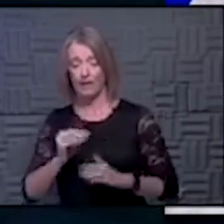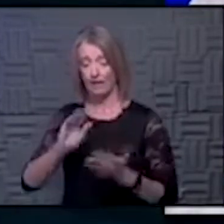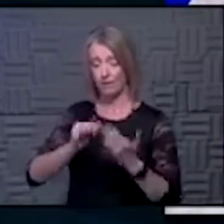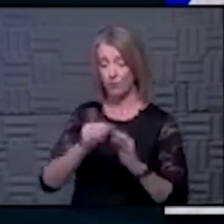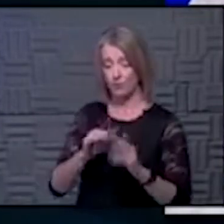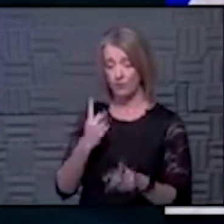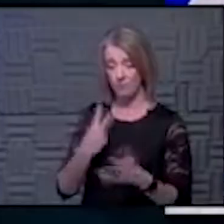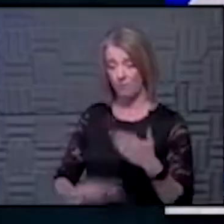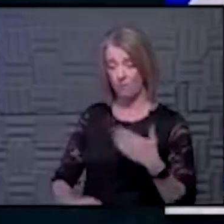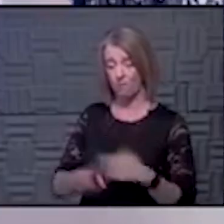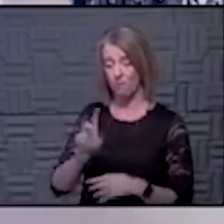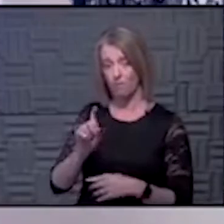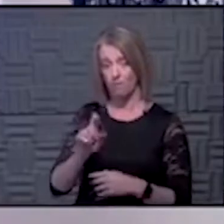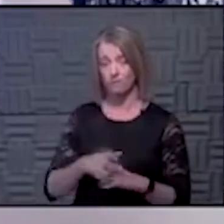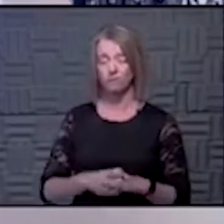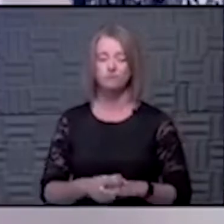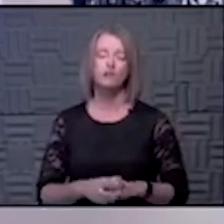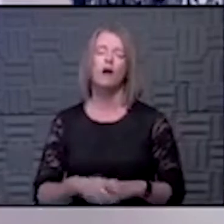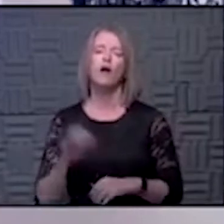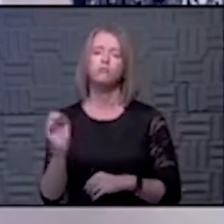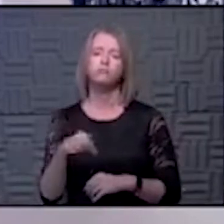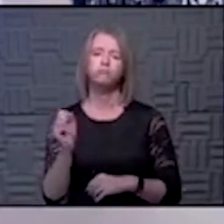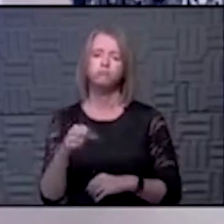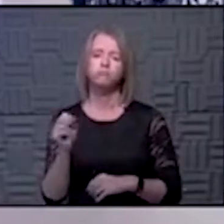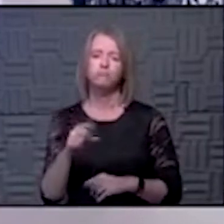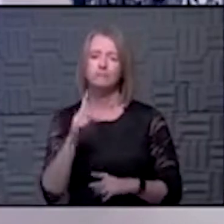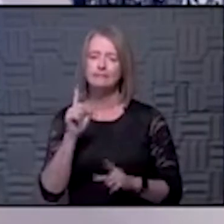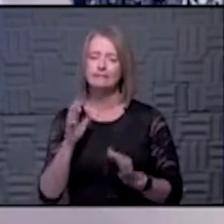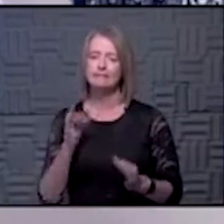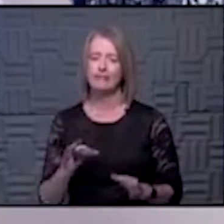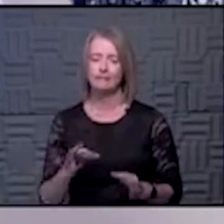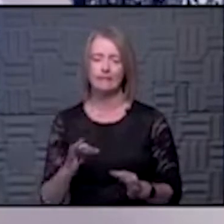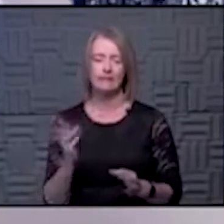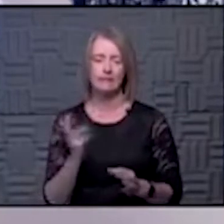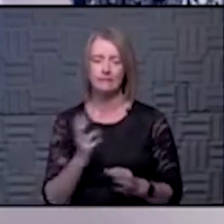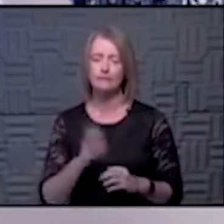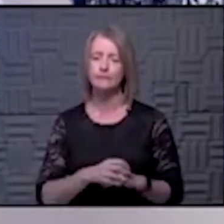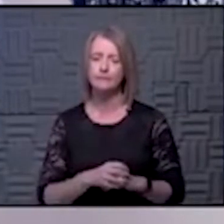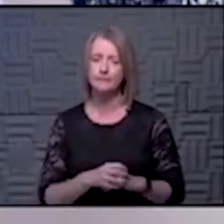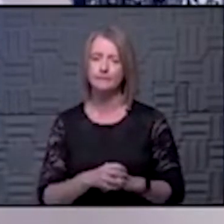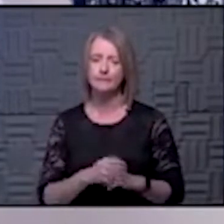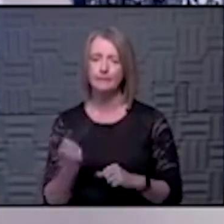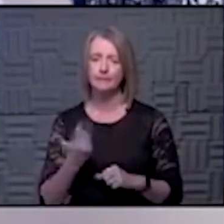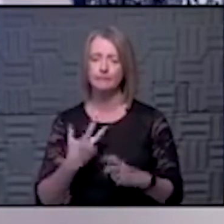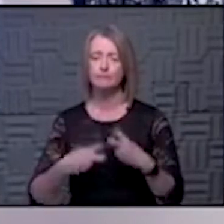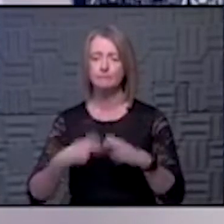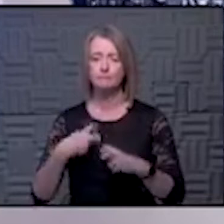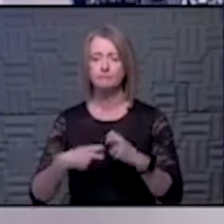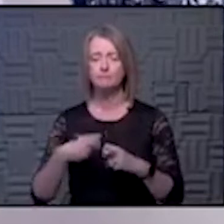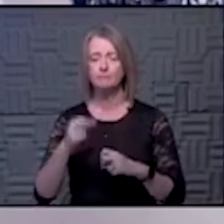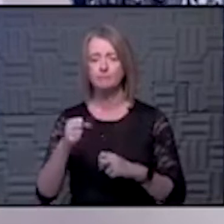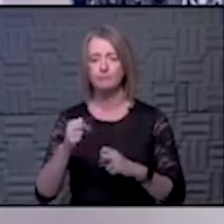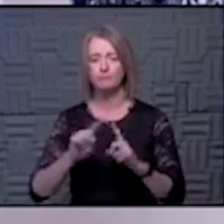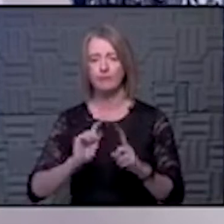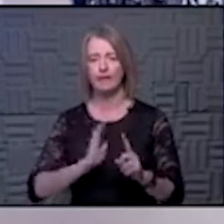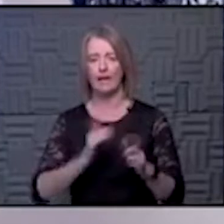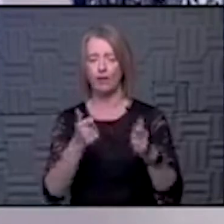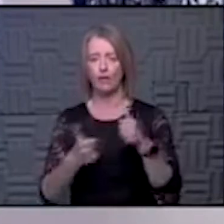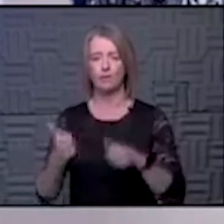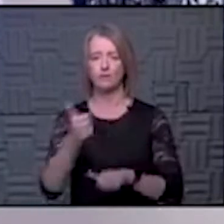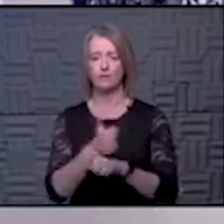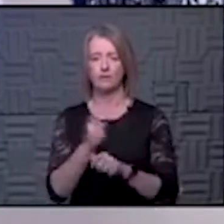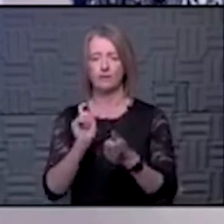community? Oh, yeah. It's definitely taken a toll, but our administration's made